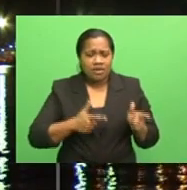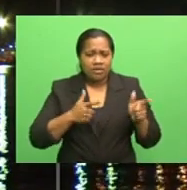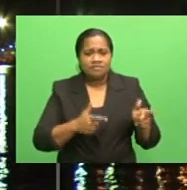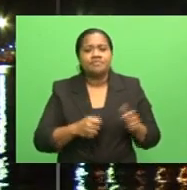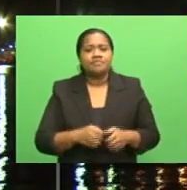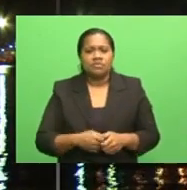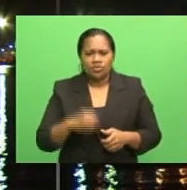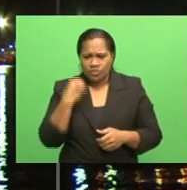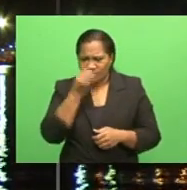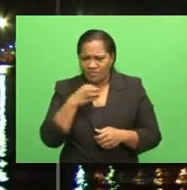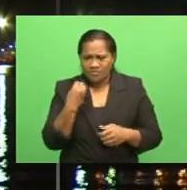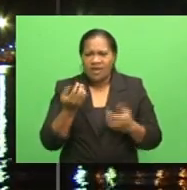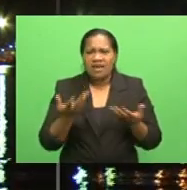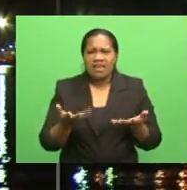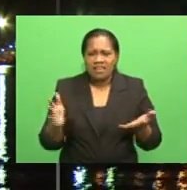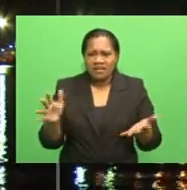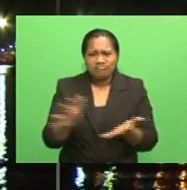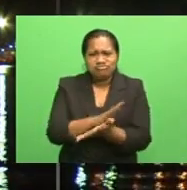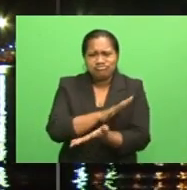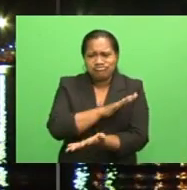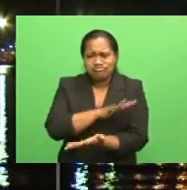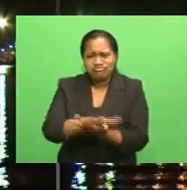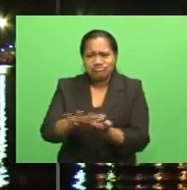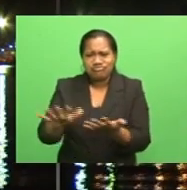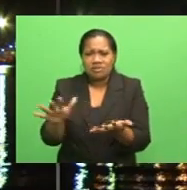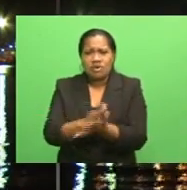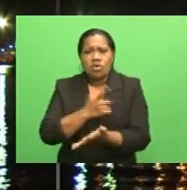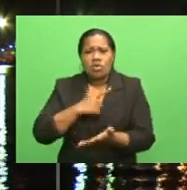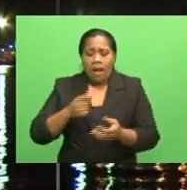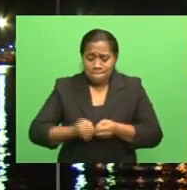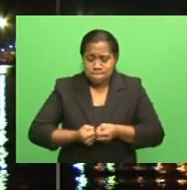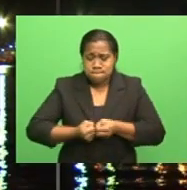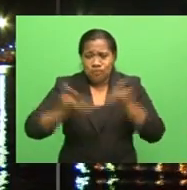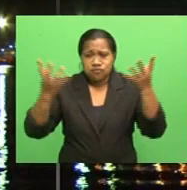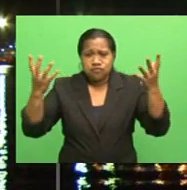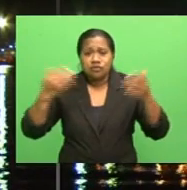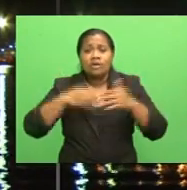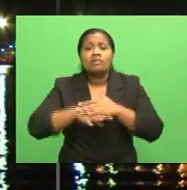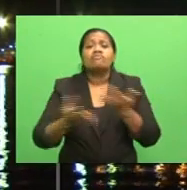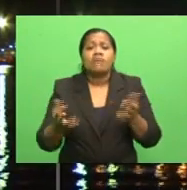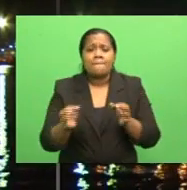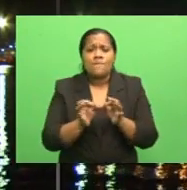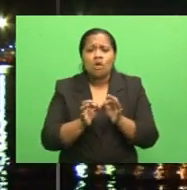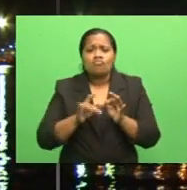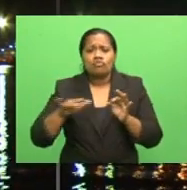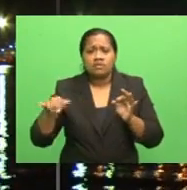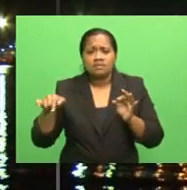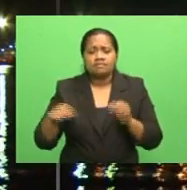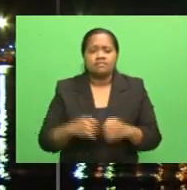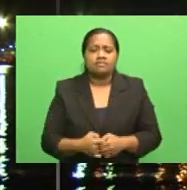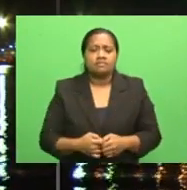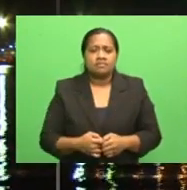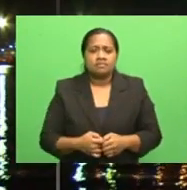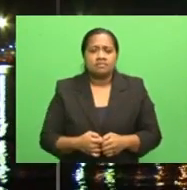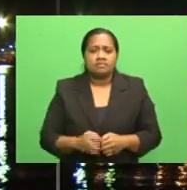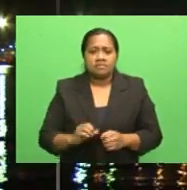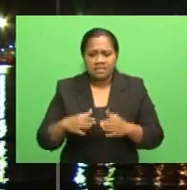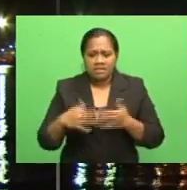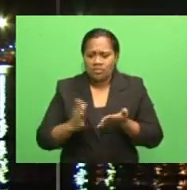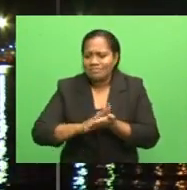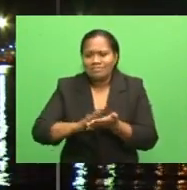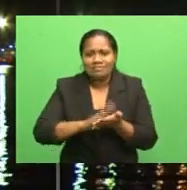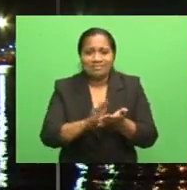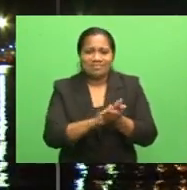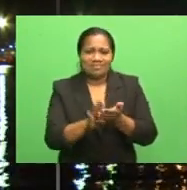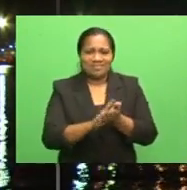the country badly disrupted by the deadly explosion in Beirut. Within the capital, residents are staging their own cleanup